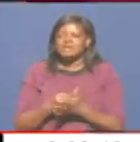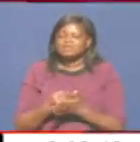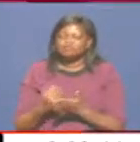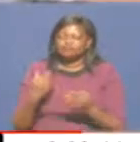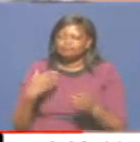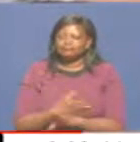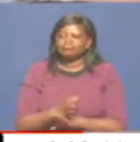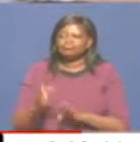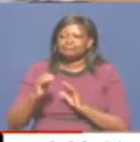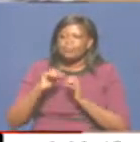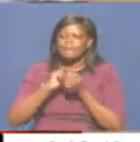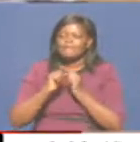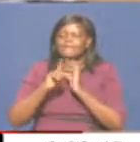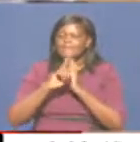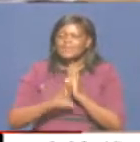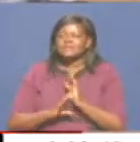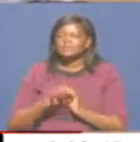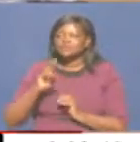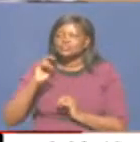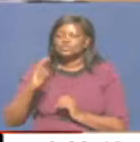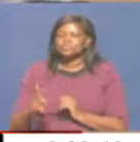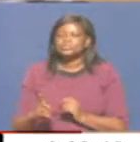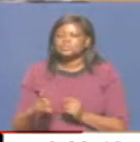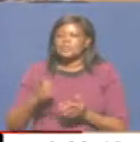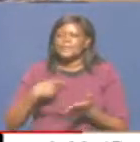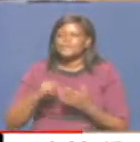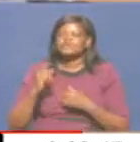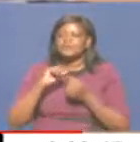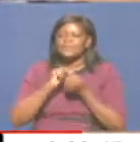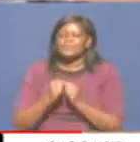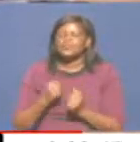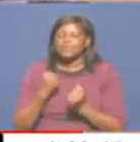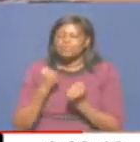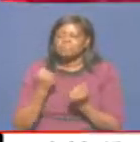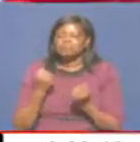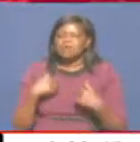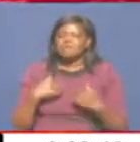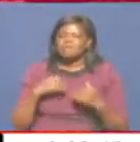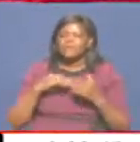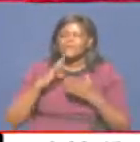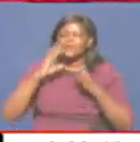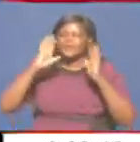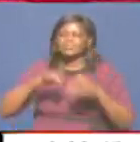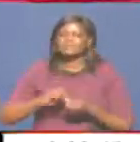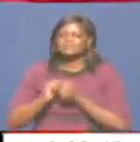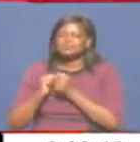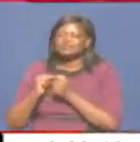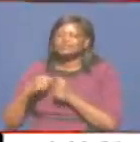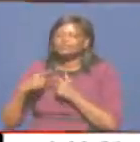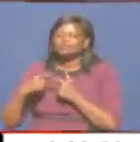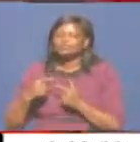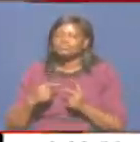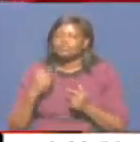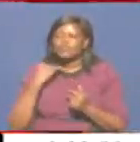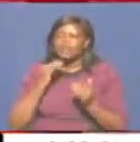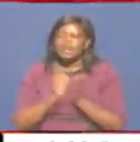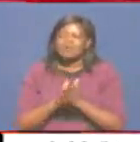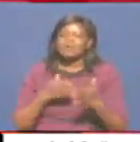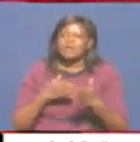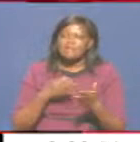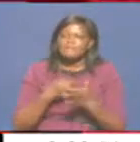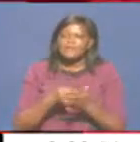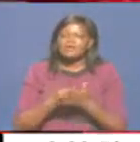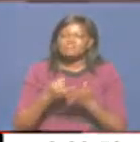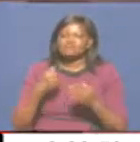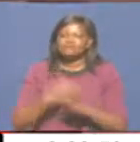Bill 2021 is approved, the amendments will compose of the most important changes to the Proceeds of Crime and Anti-Money Laundering